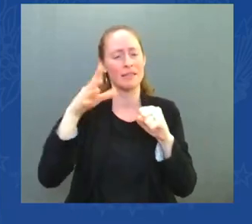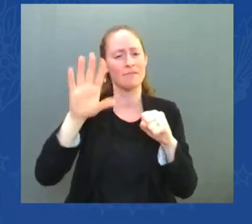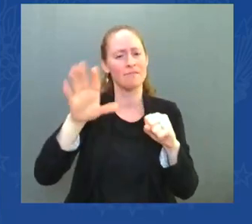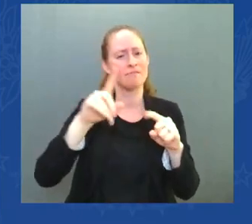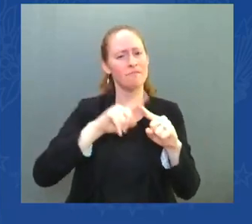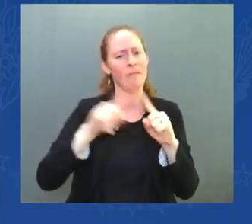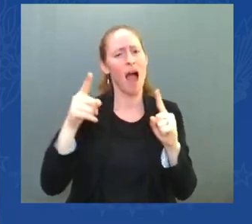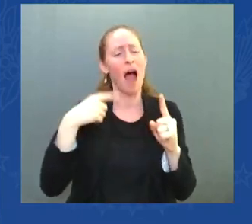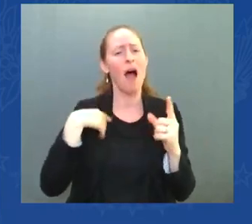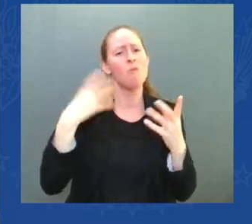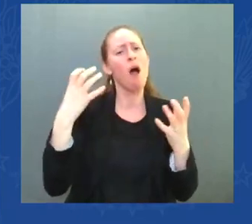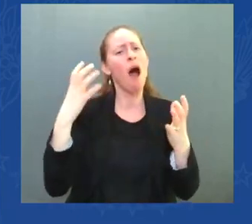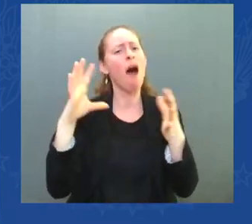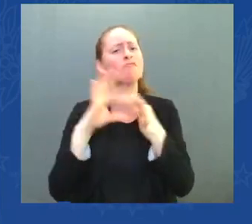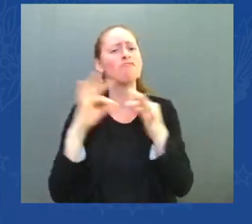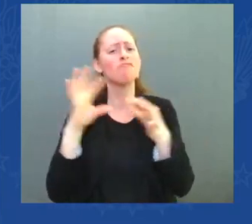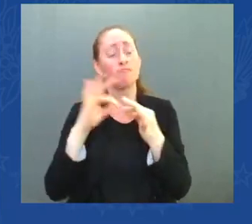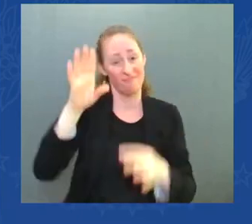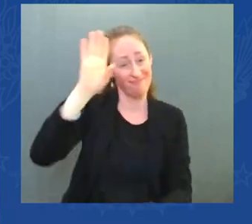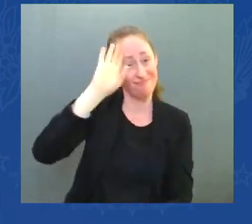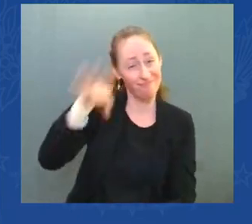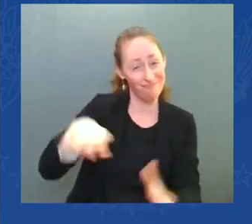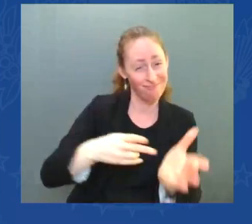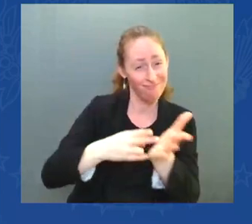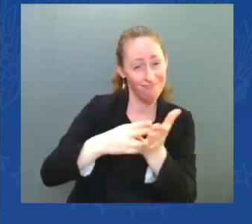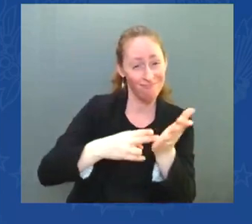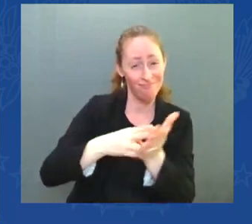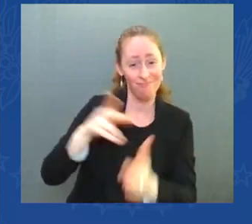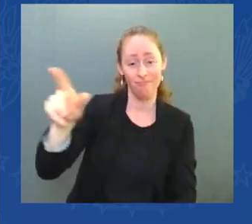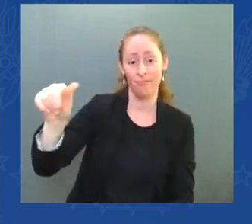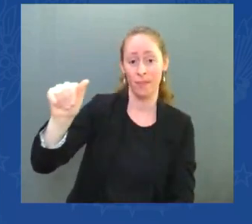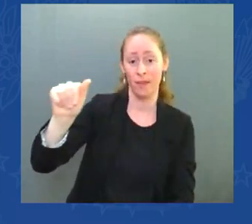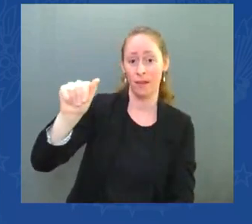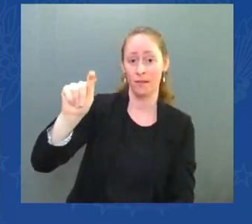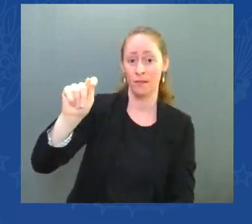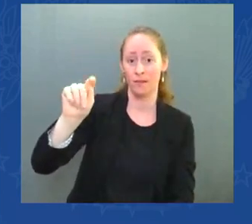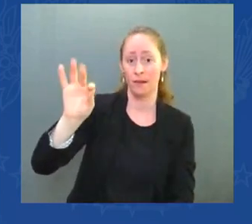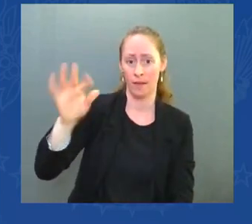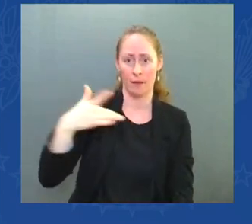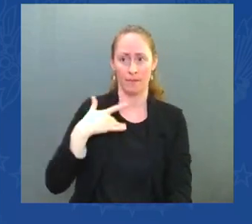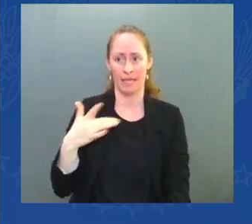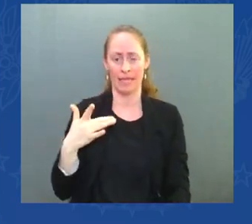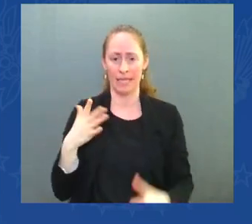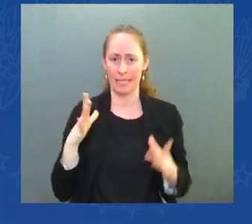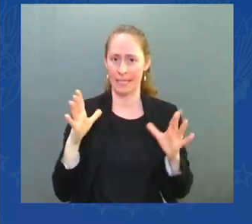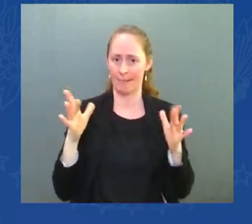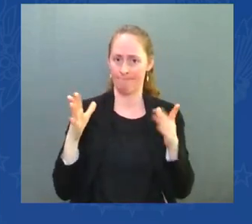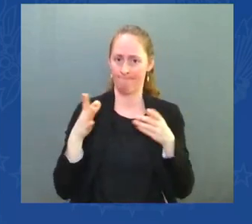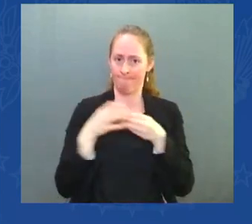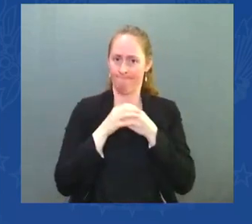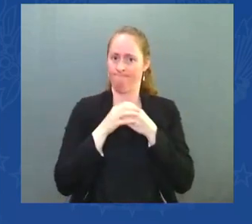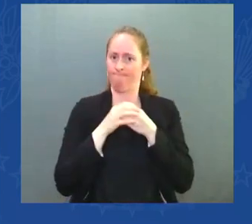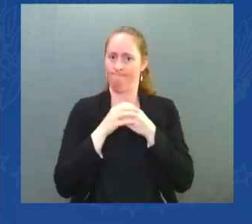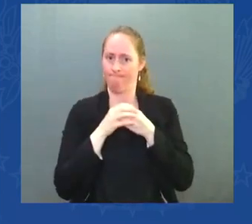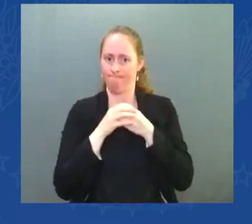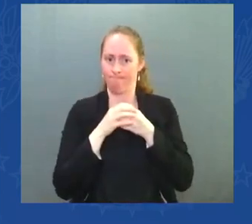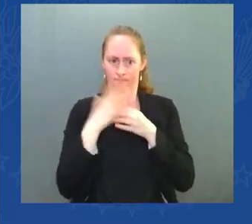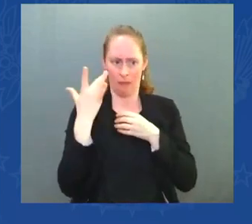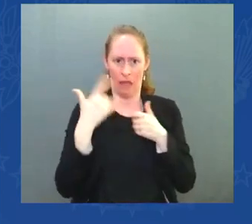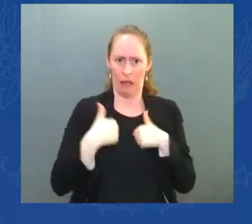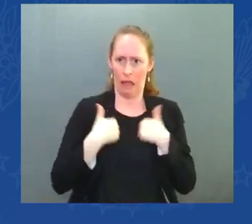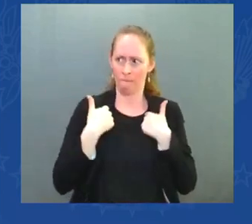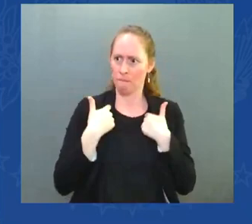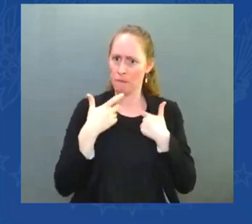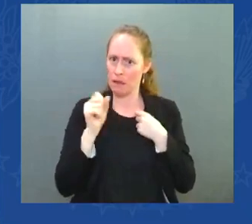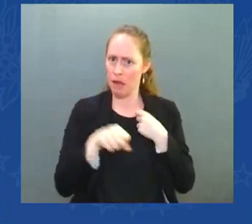does work in anonymity when its agents are out there risking their lives to protect us, only to be thrust into the public